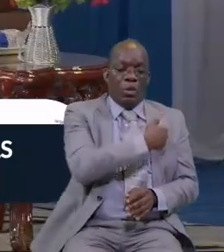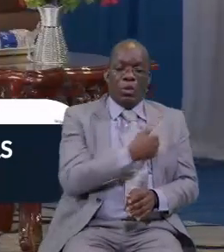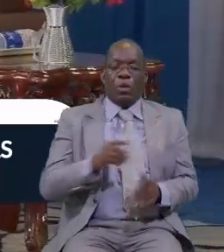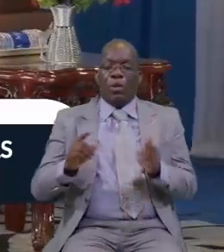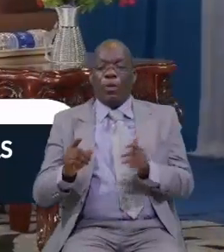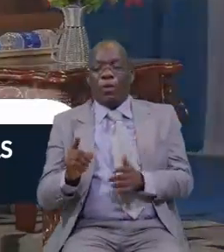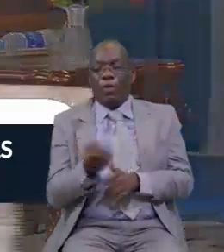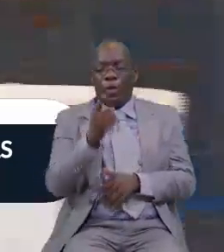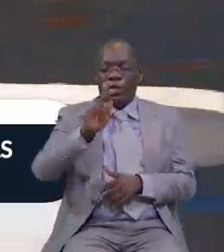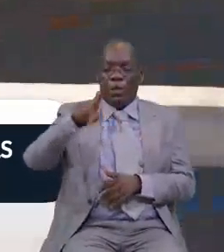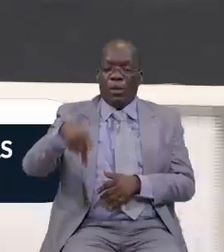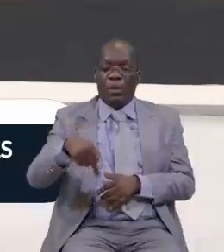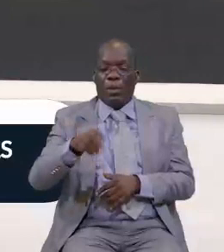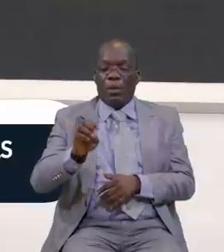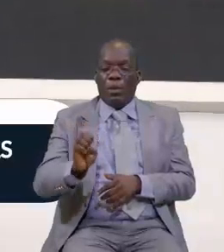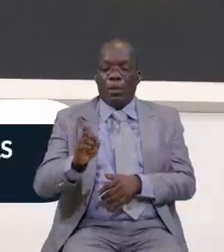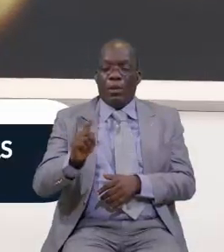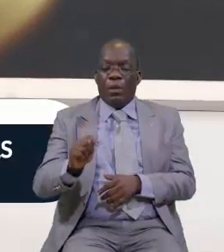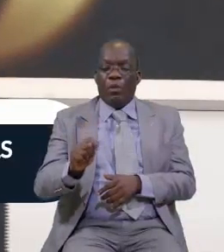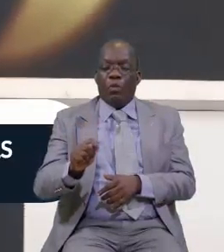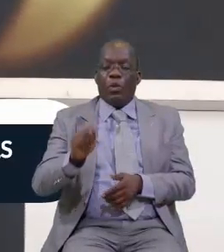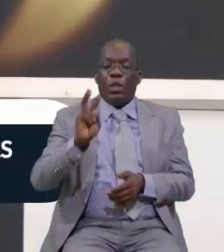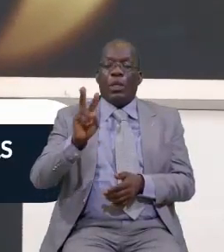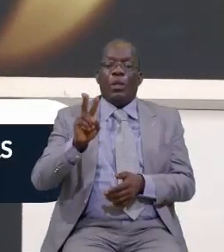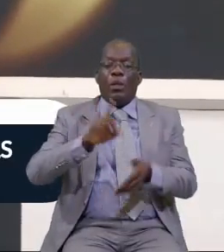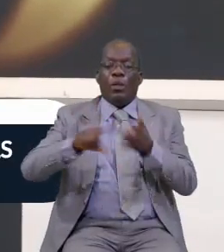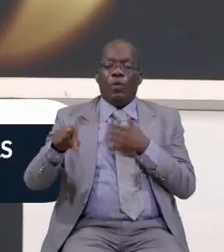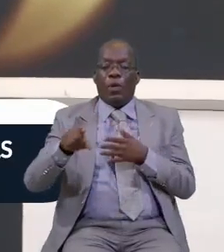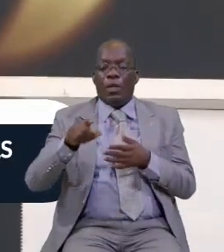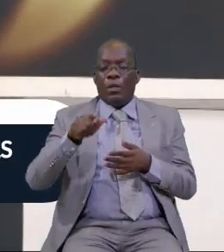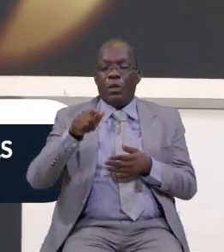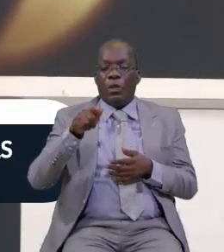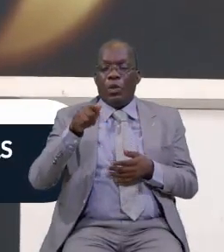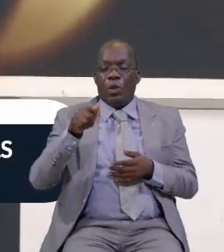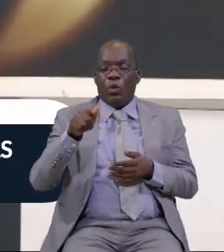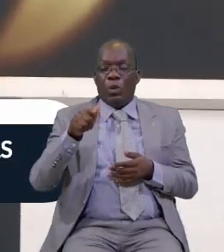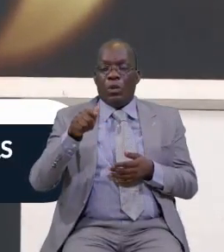2. And we're looking at verse 24.